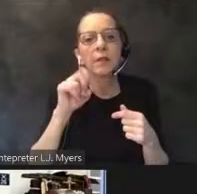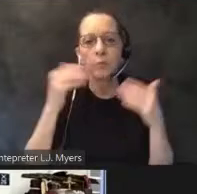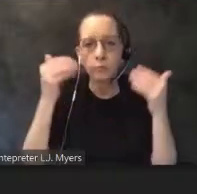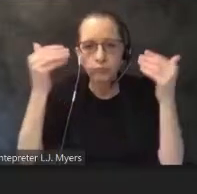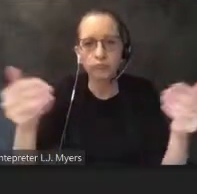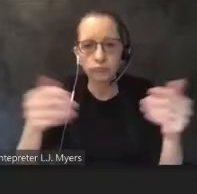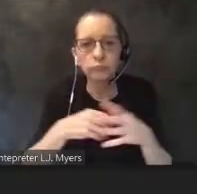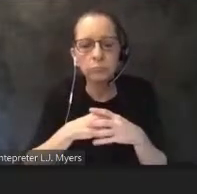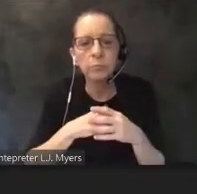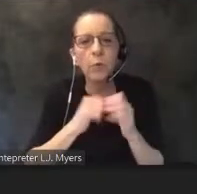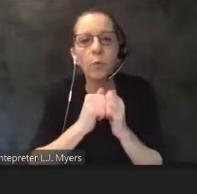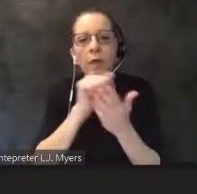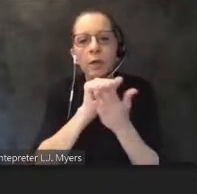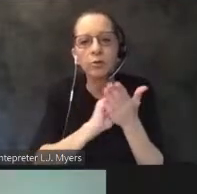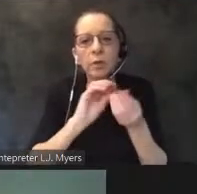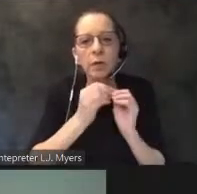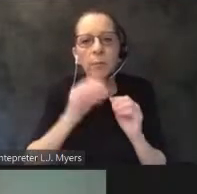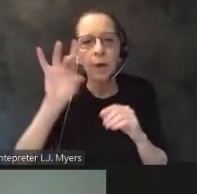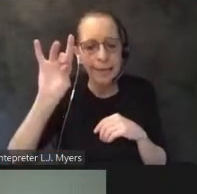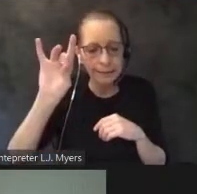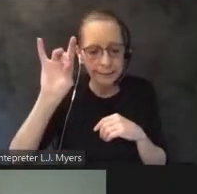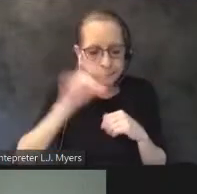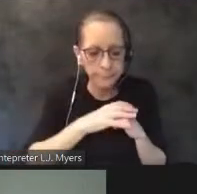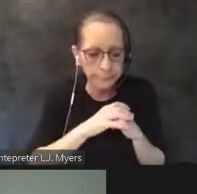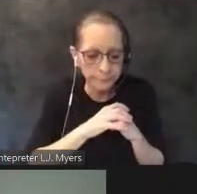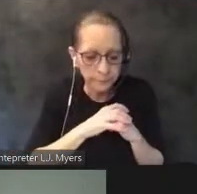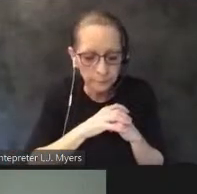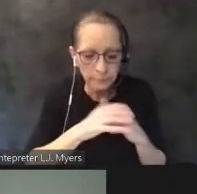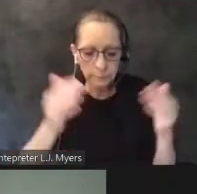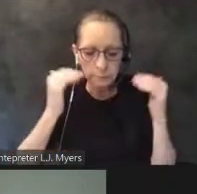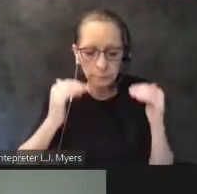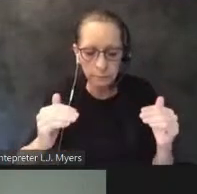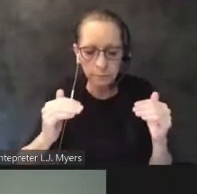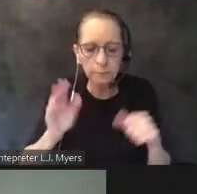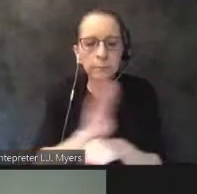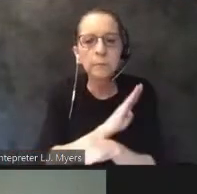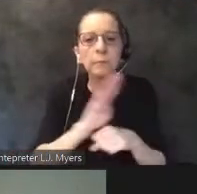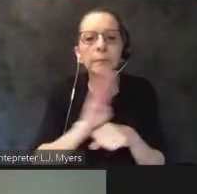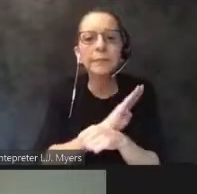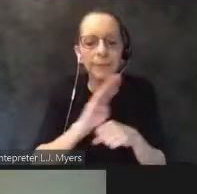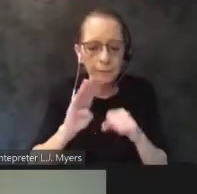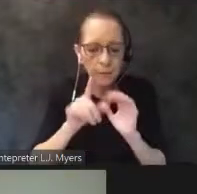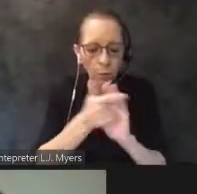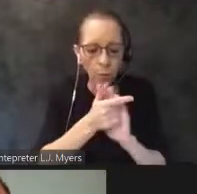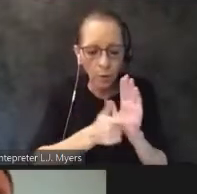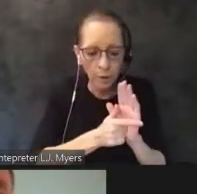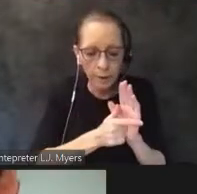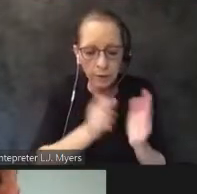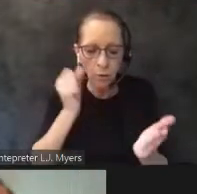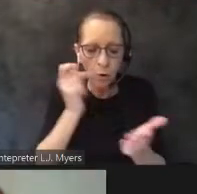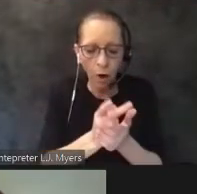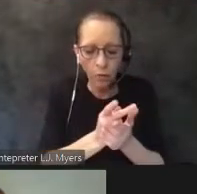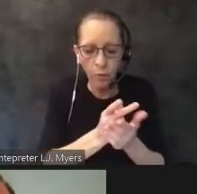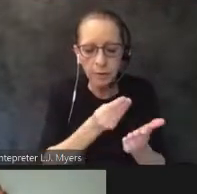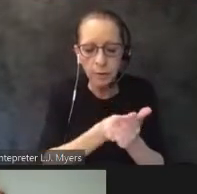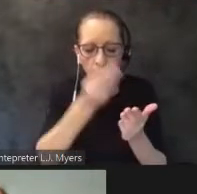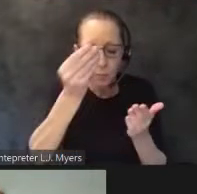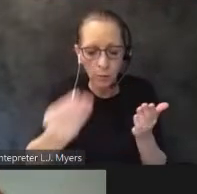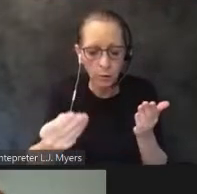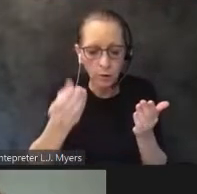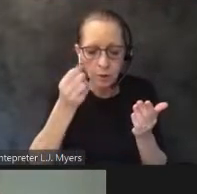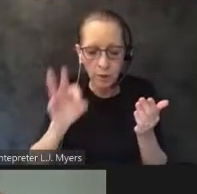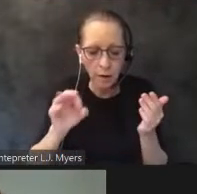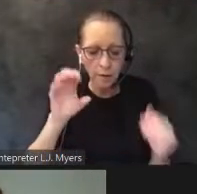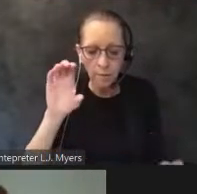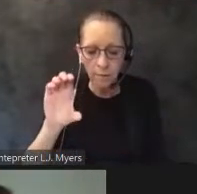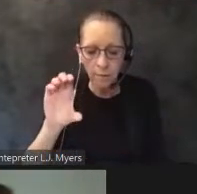proceed to agenda item number 8. Our next order of business is an ordinance authorizing the purchase of